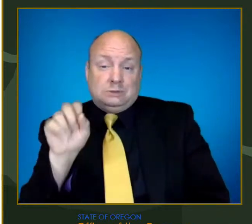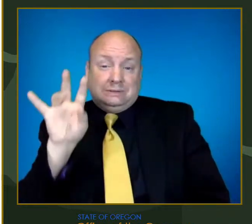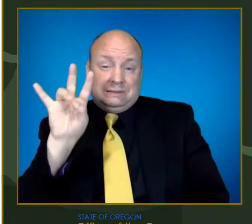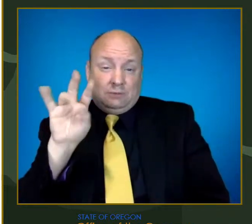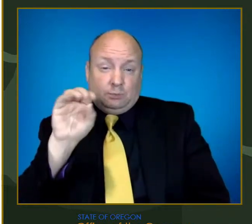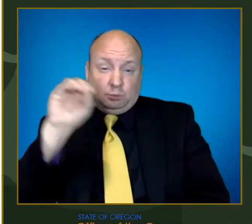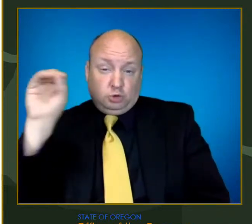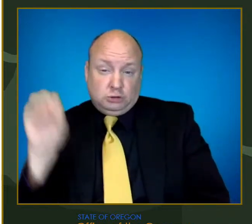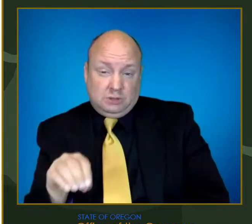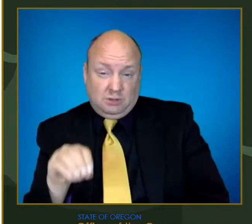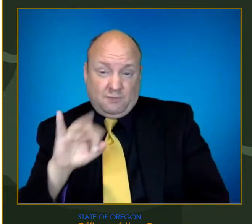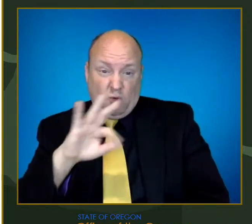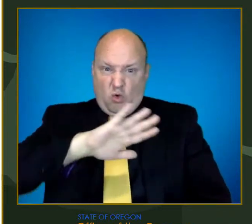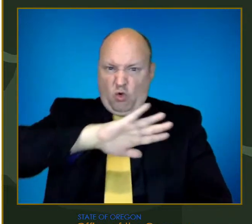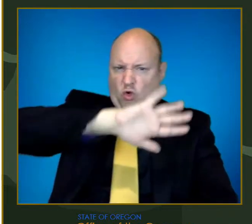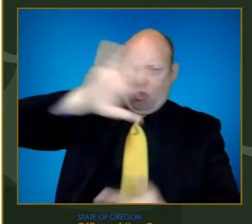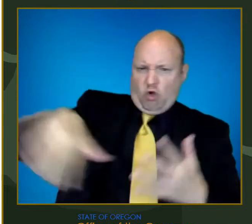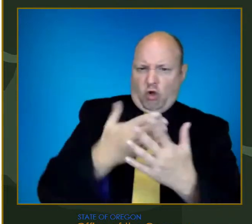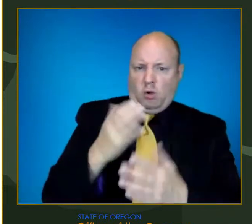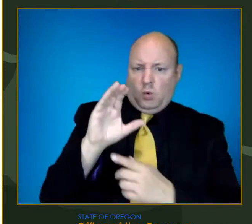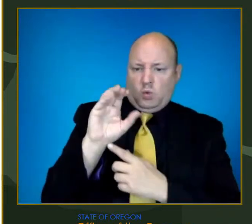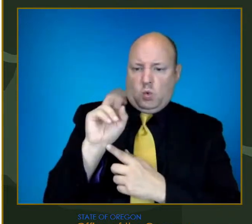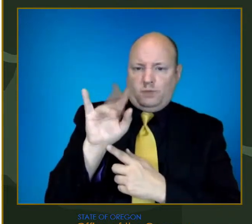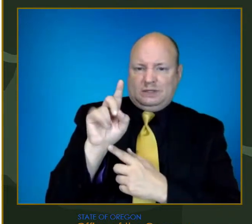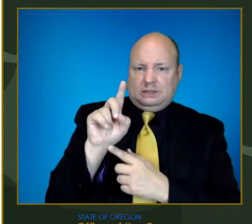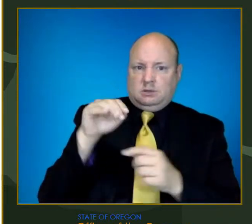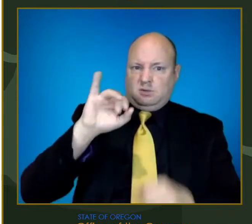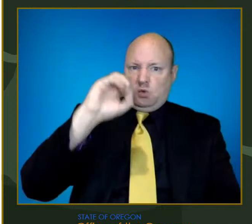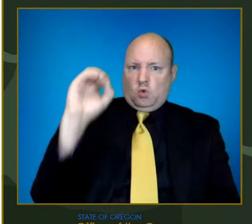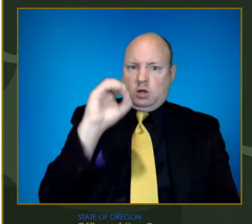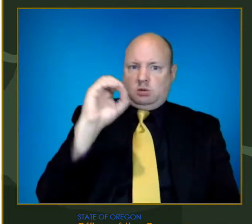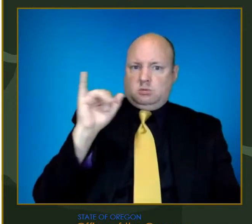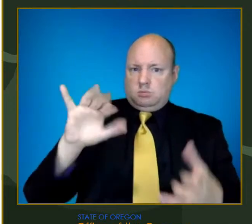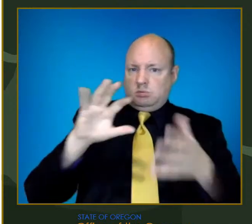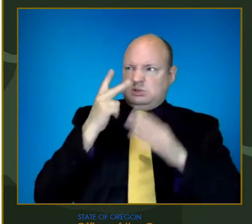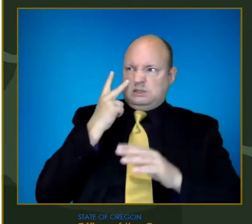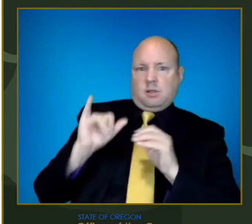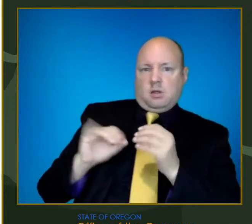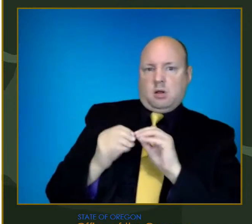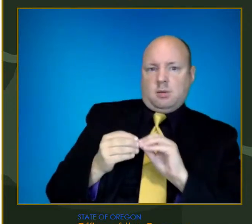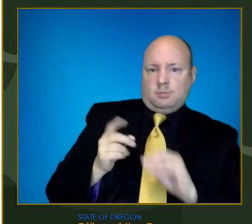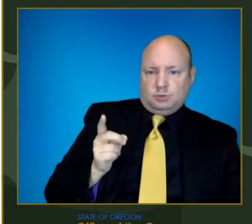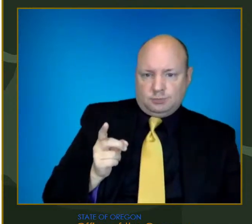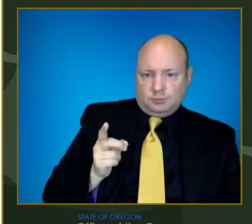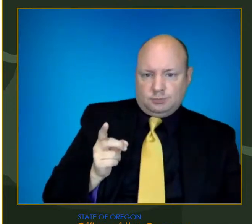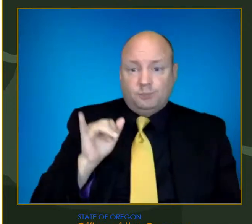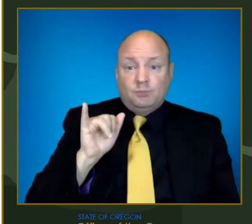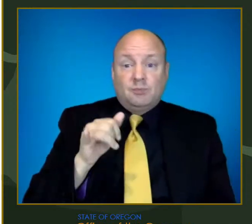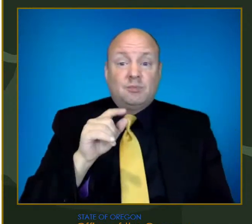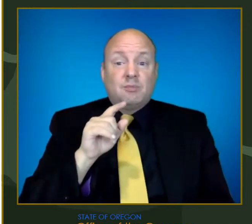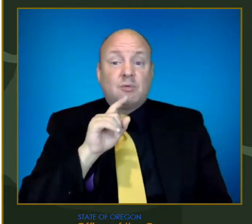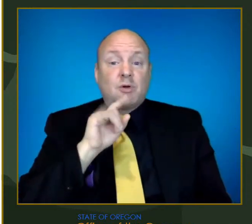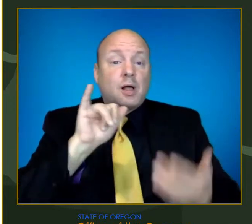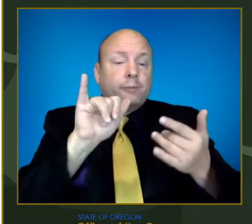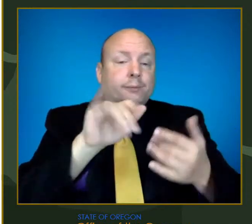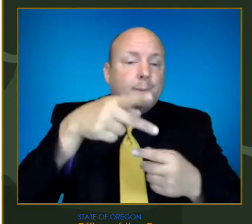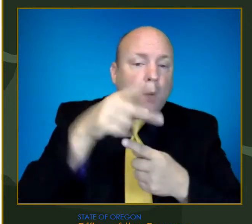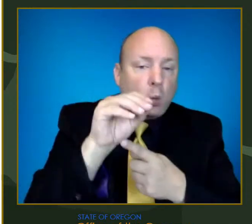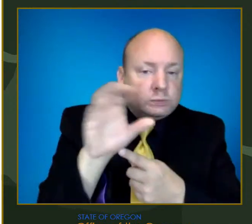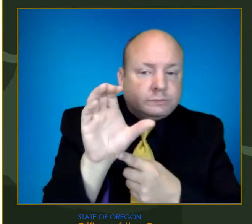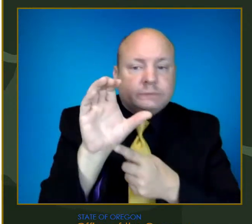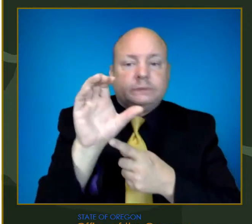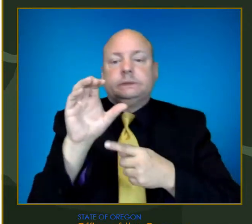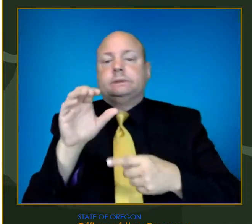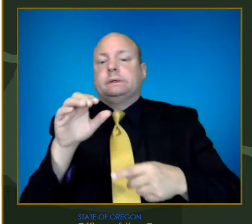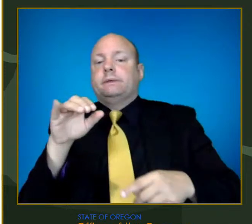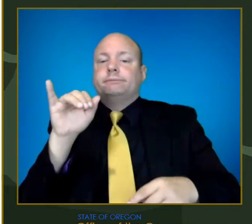Oregon. Pediatric case rates are highest among communities of color, and specifically people who identify as Pacific